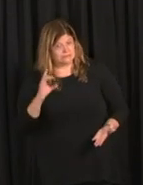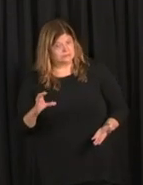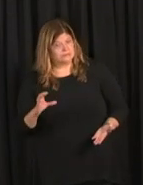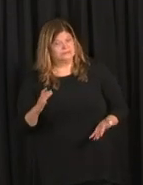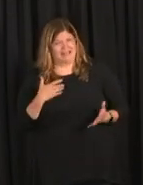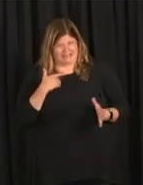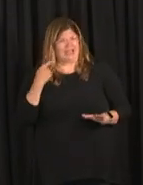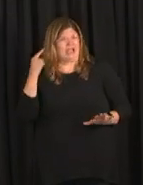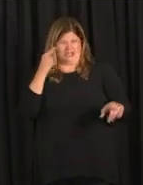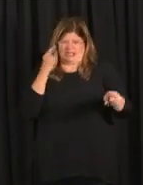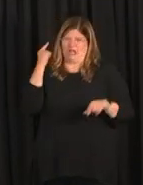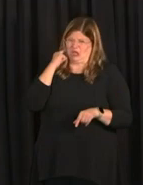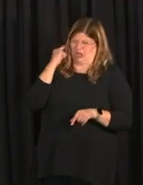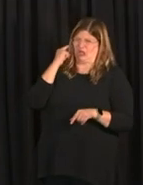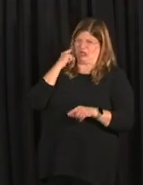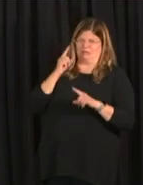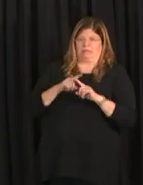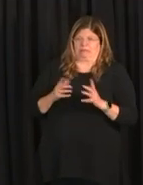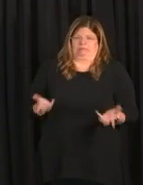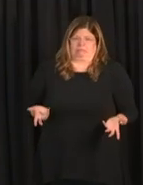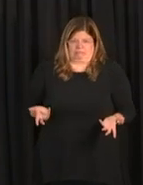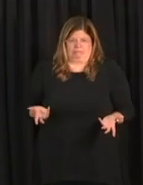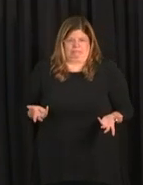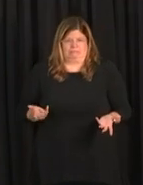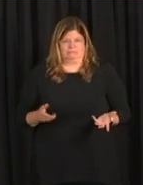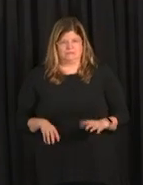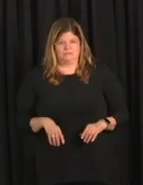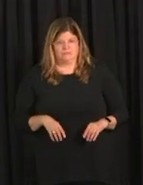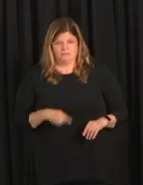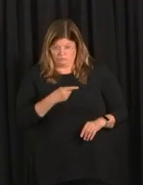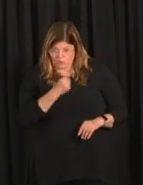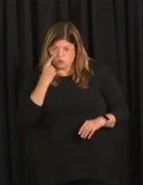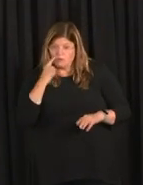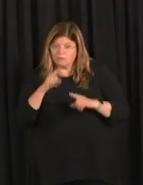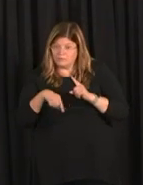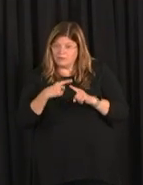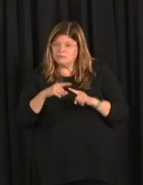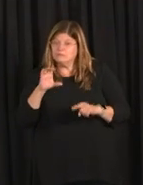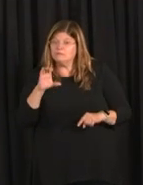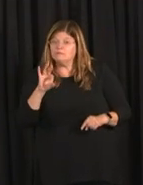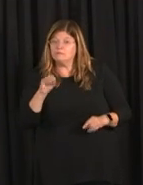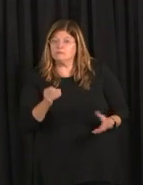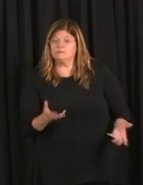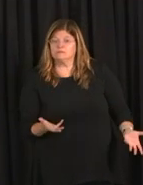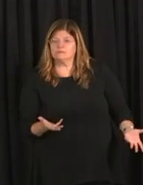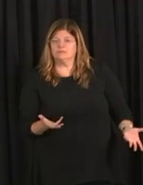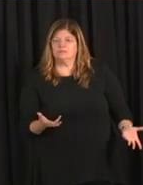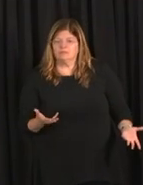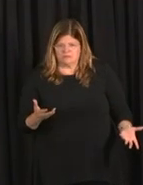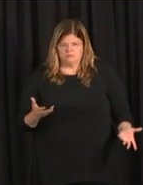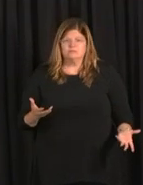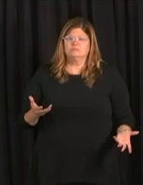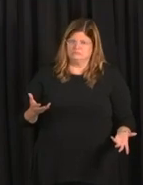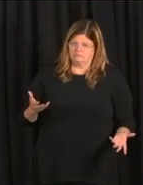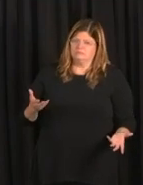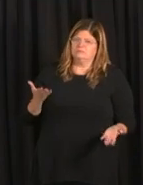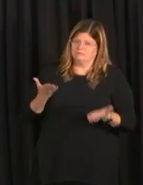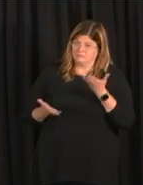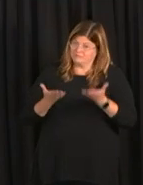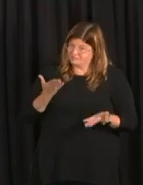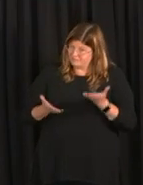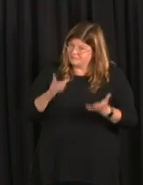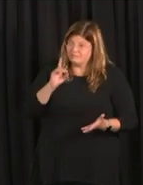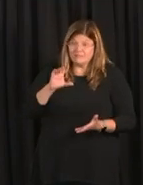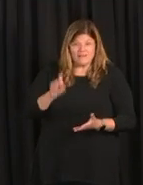those lines, but not as early as October for the district. You've heard from the CFO I believe so. that the district may have to